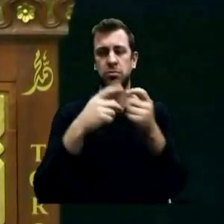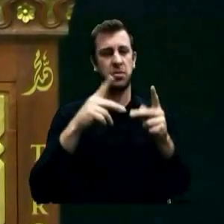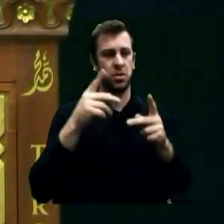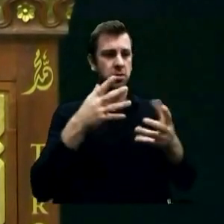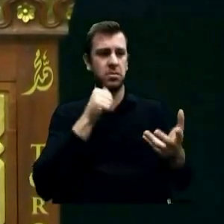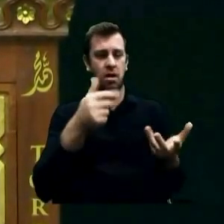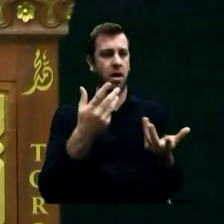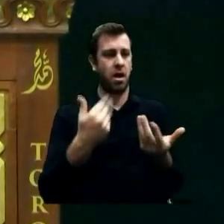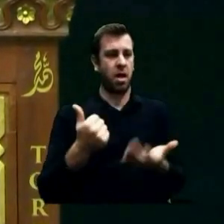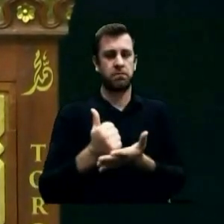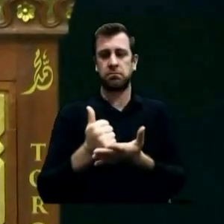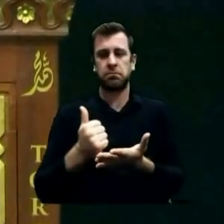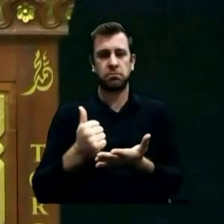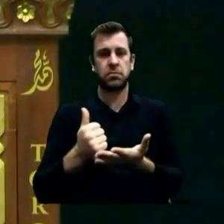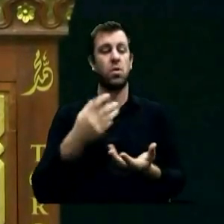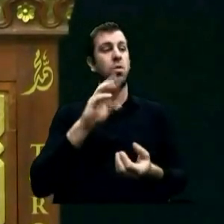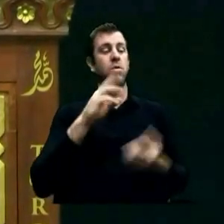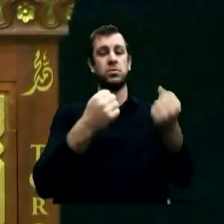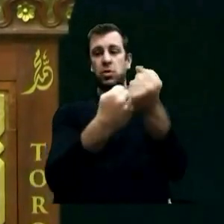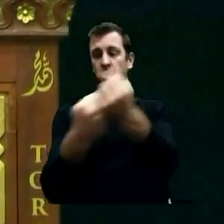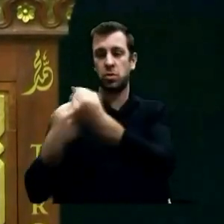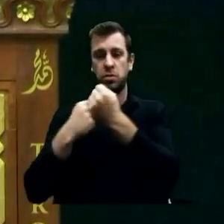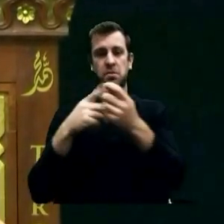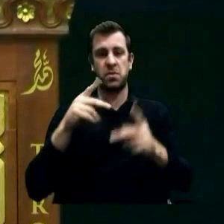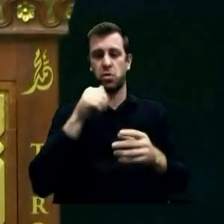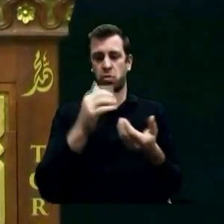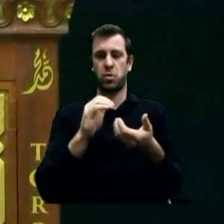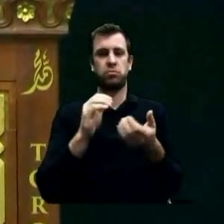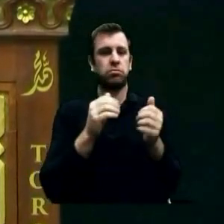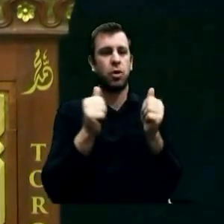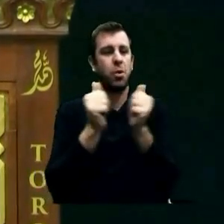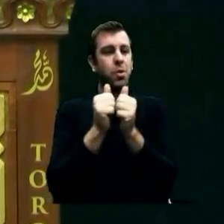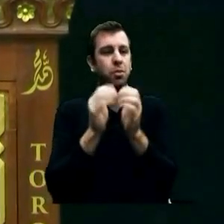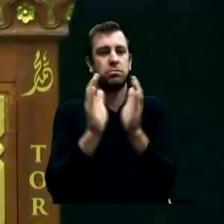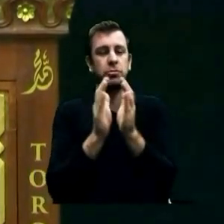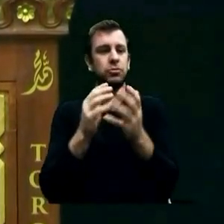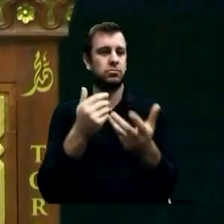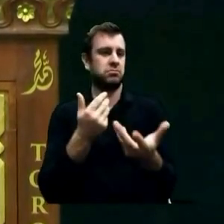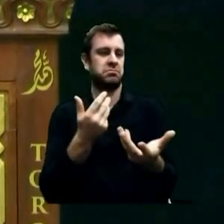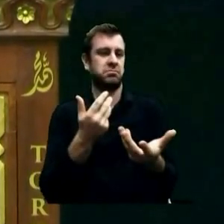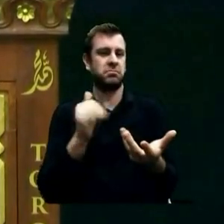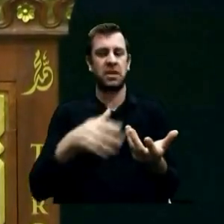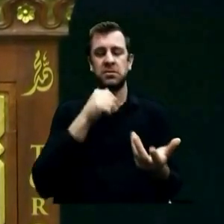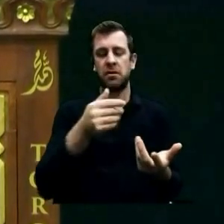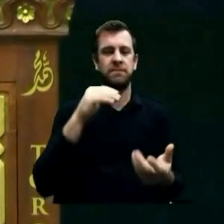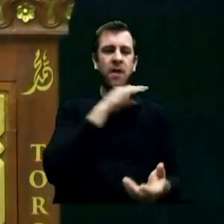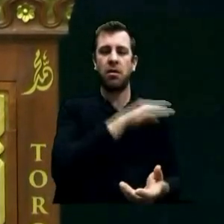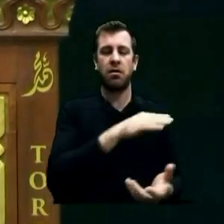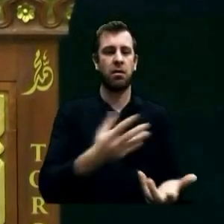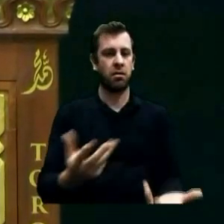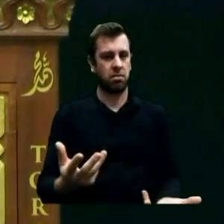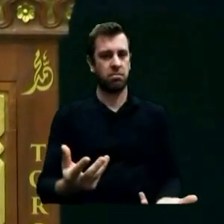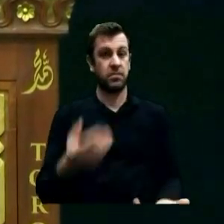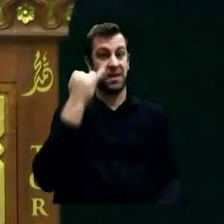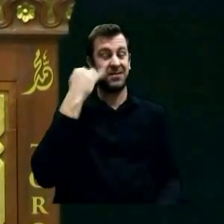they are supporting those who are close to them, although they know they are on falsehood, if you see these characteristics